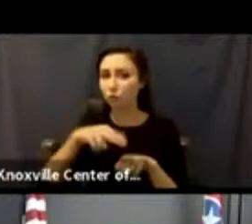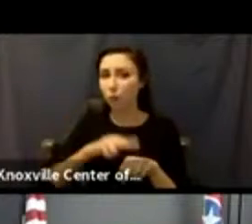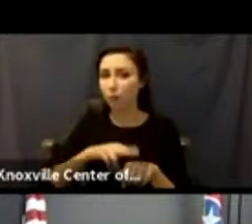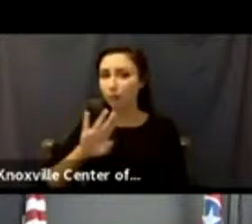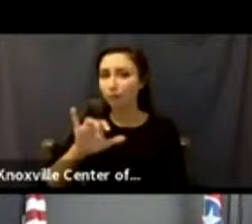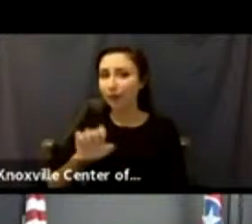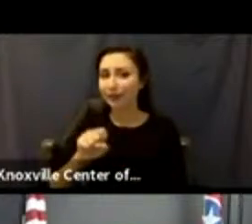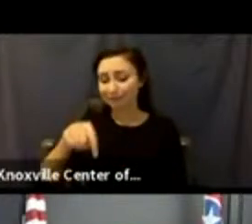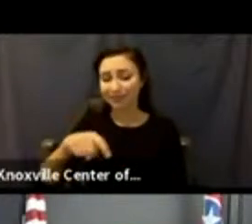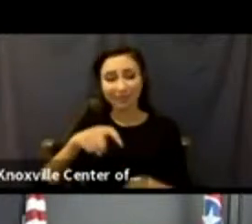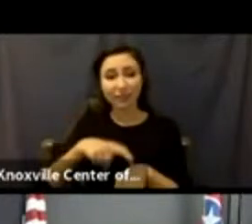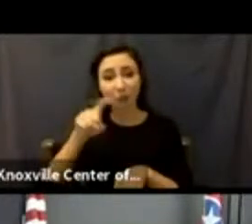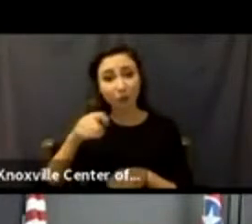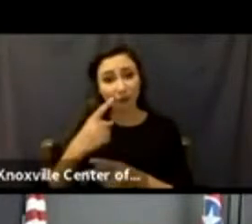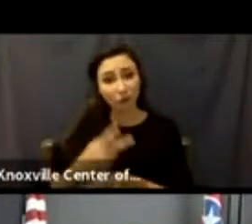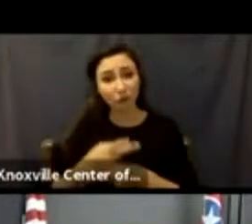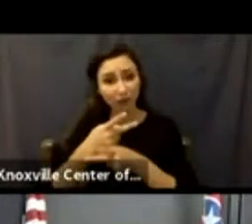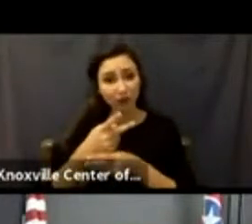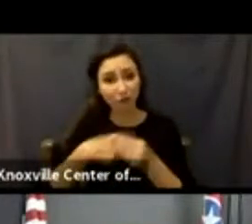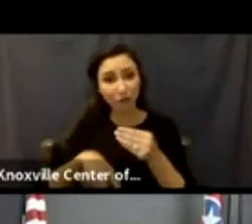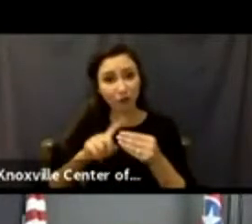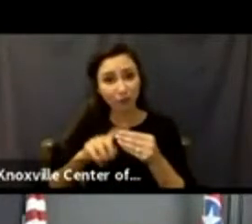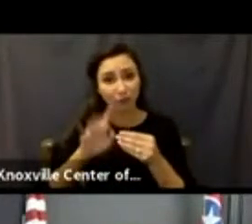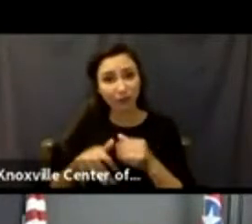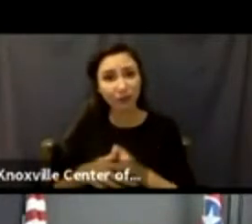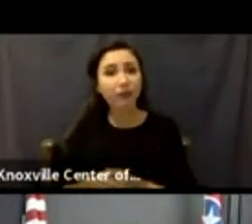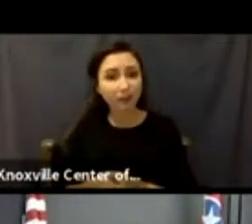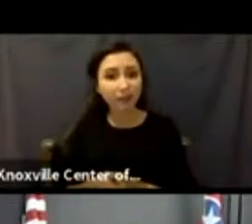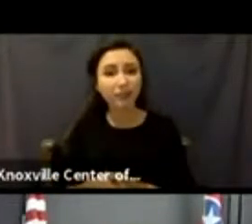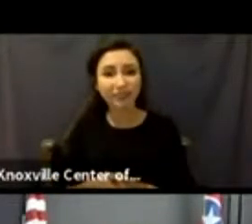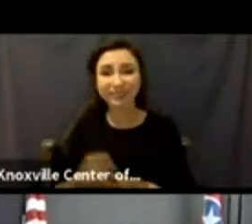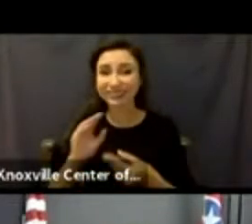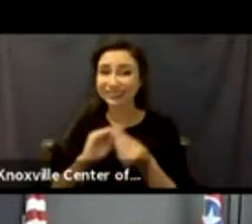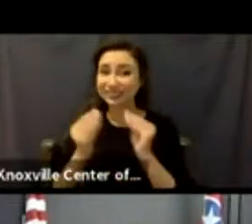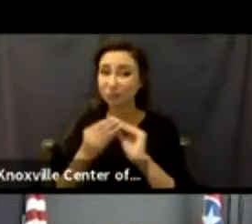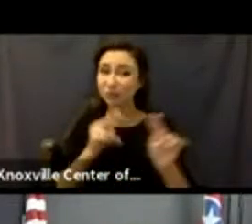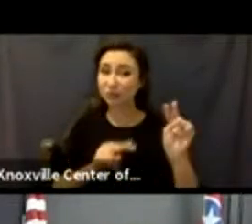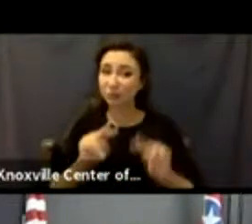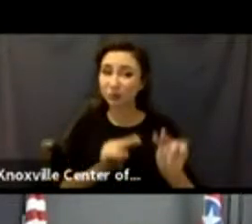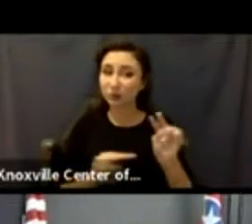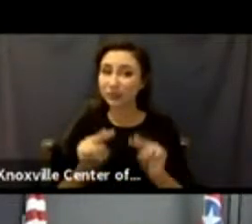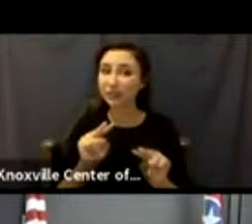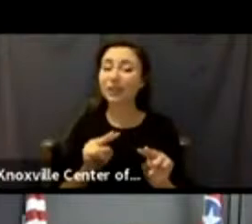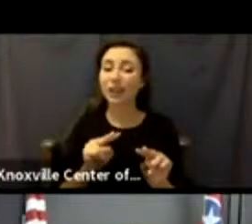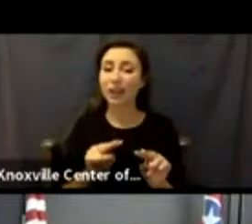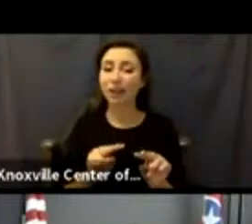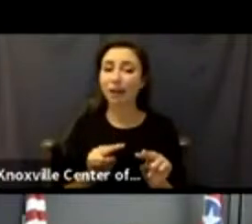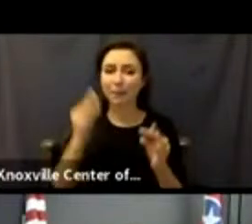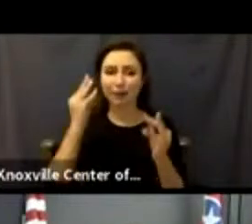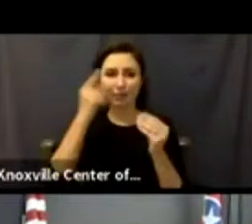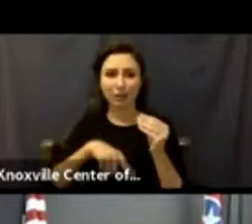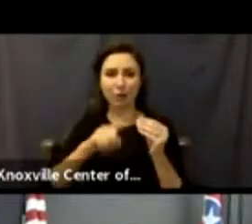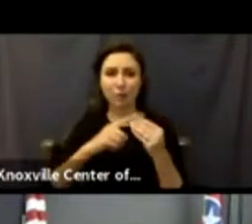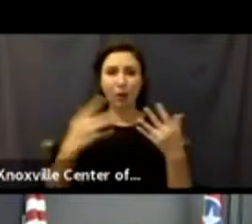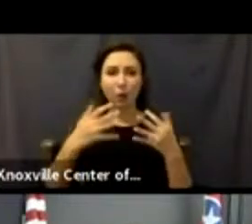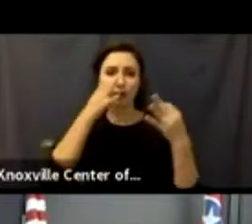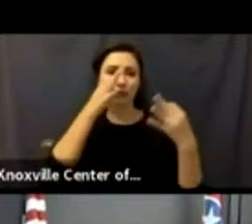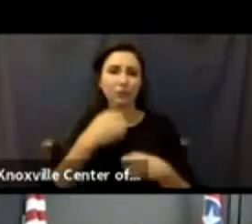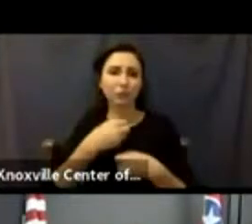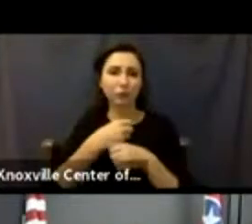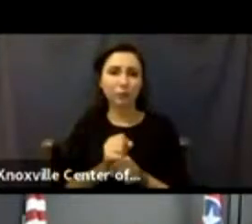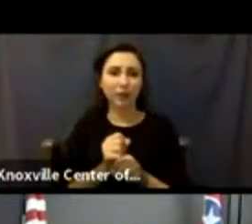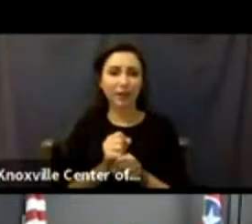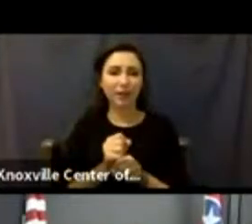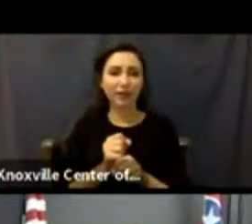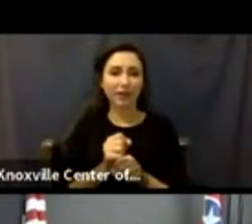precise time where we have to be careful about that, is that, the numbers we're looking at, think about what decision we might have made at these